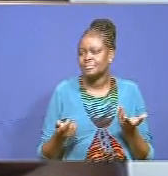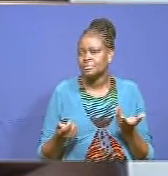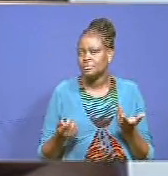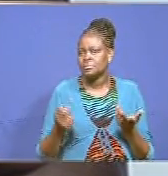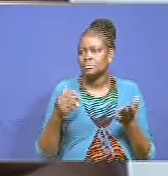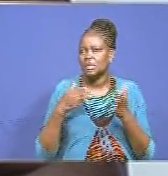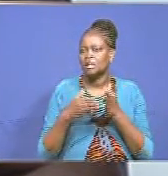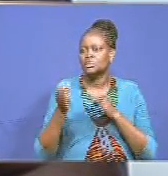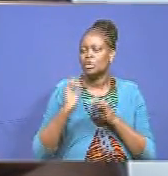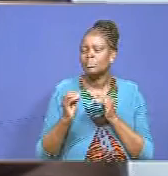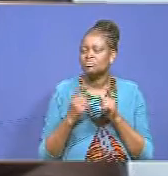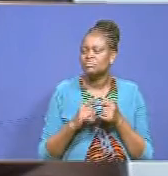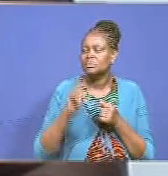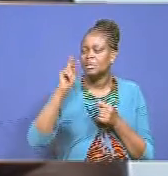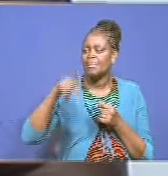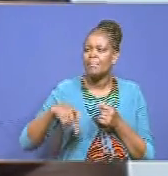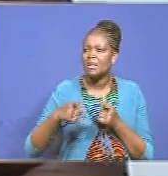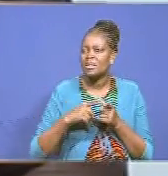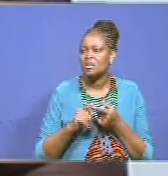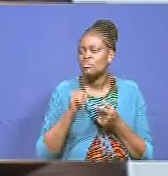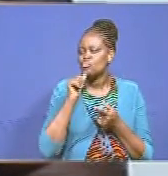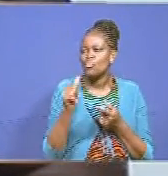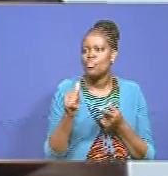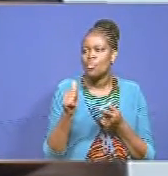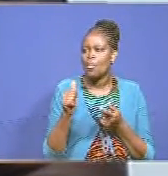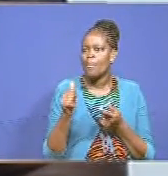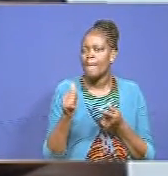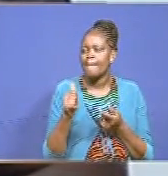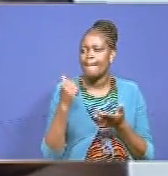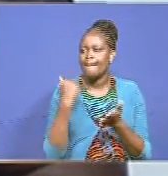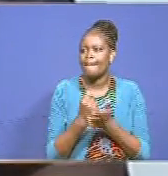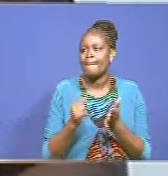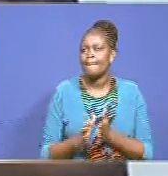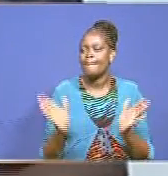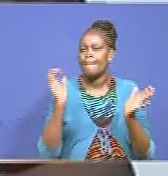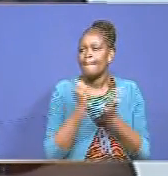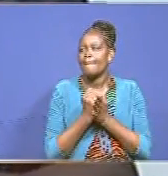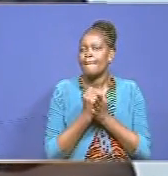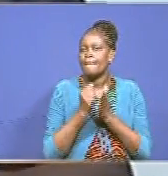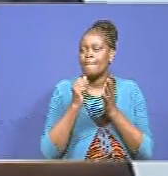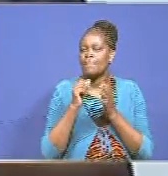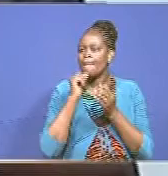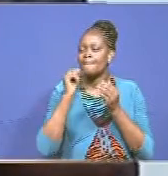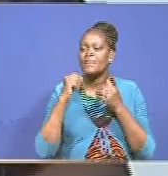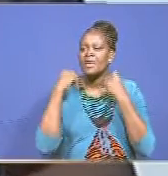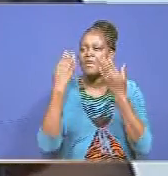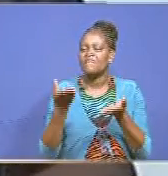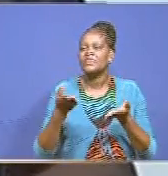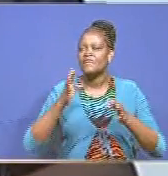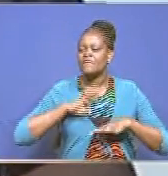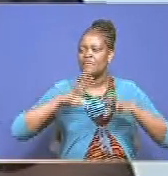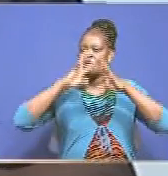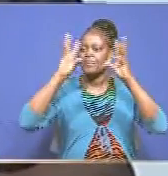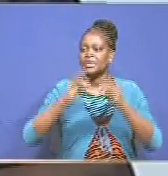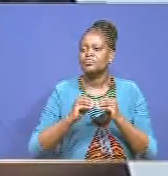ESCC, DPP, they're not really being, the Auditor General's office, they're not being given the sufficient budget